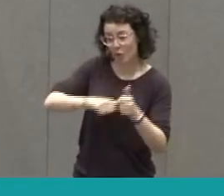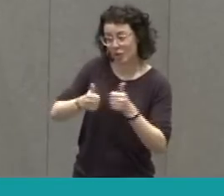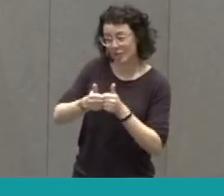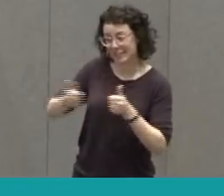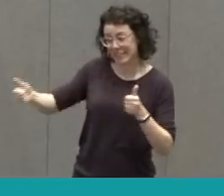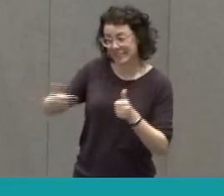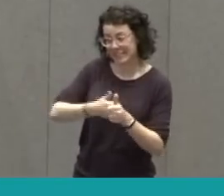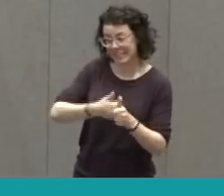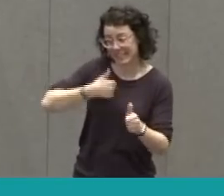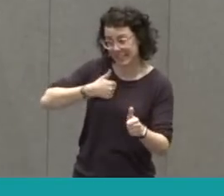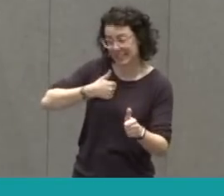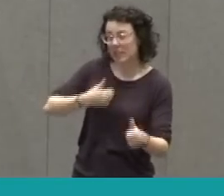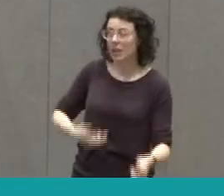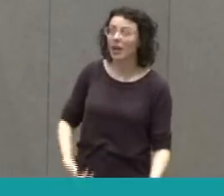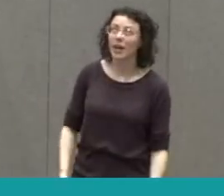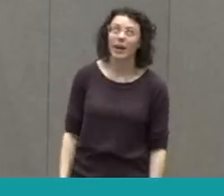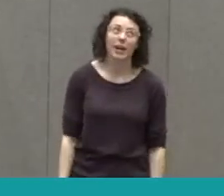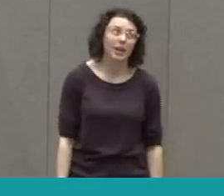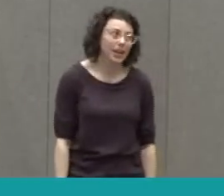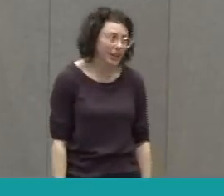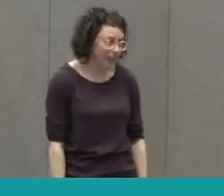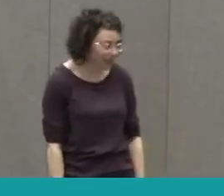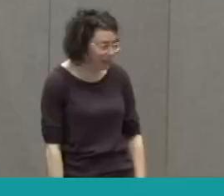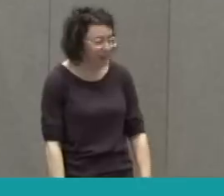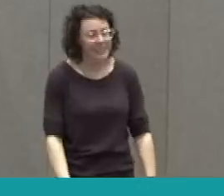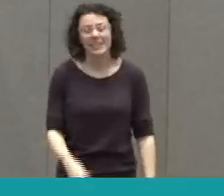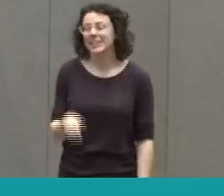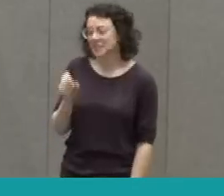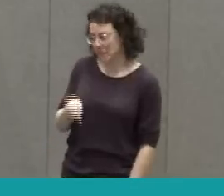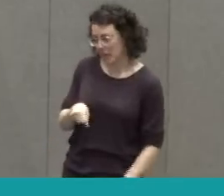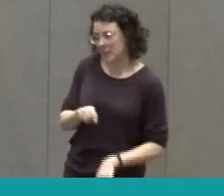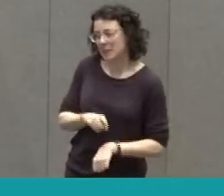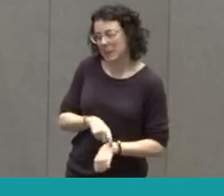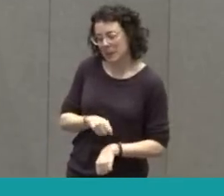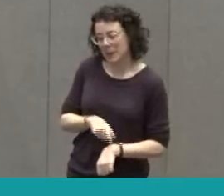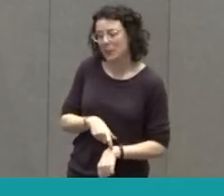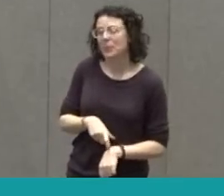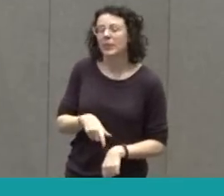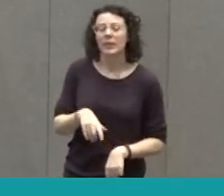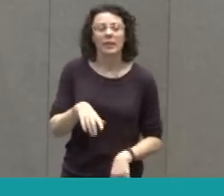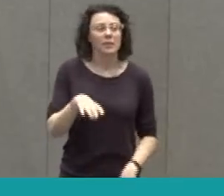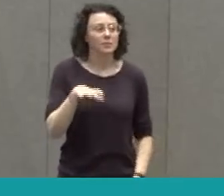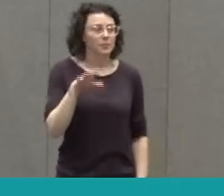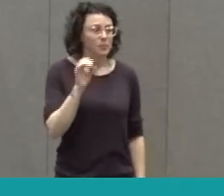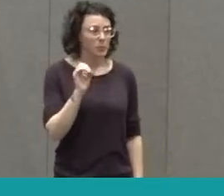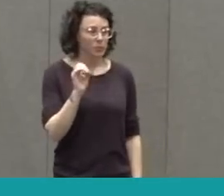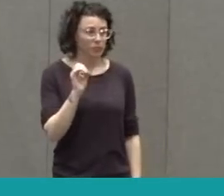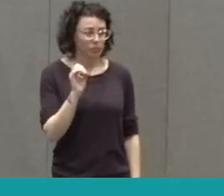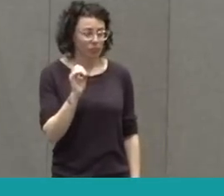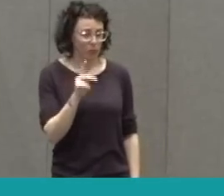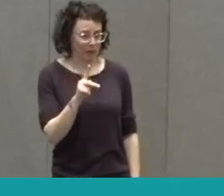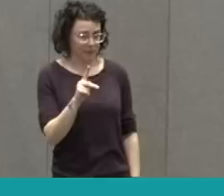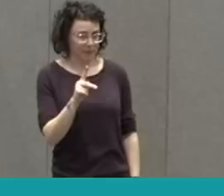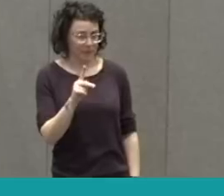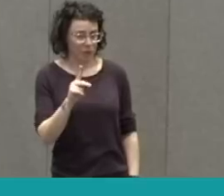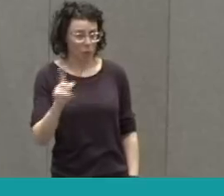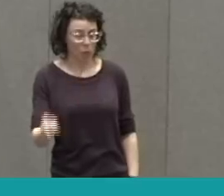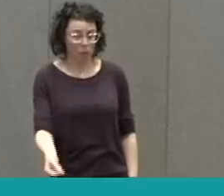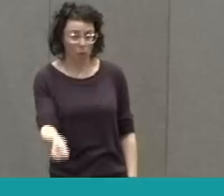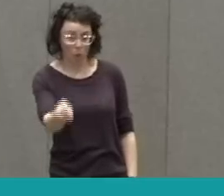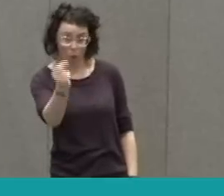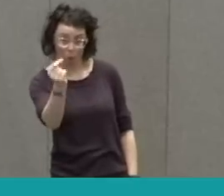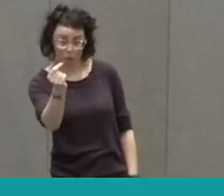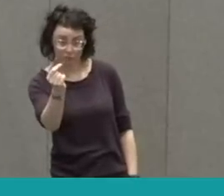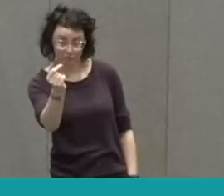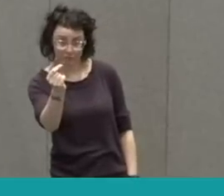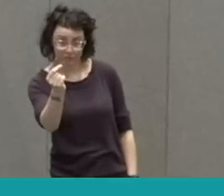that time. All right. So what you do is, so we're going to hold up the cards, and then we're going to put them down. And